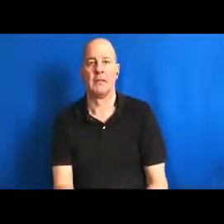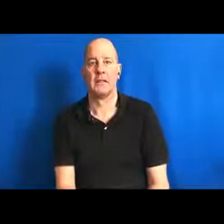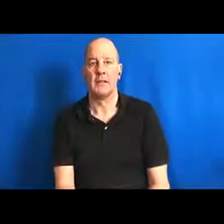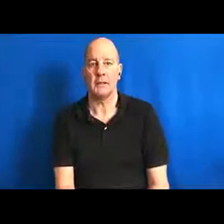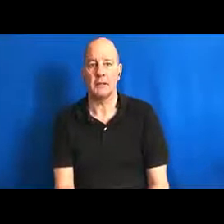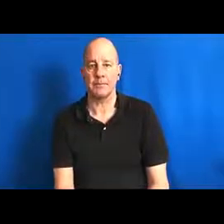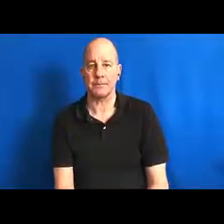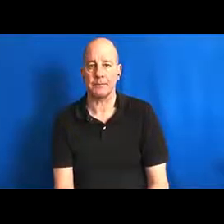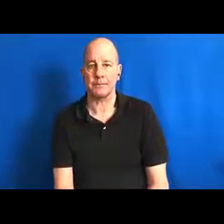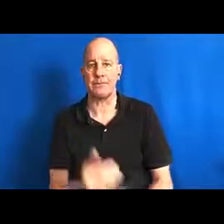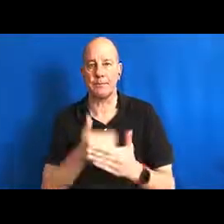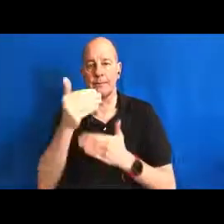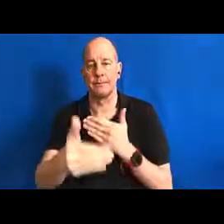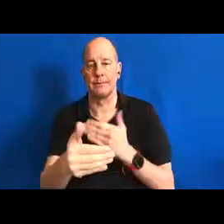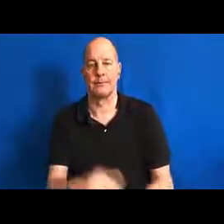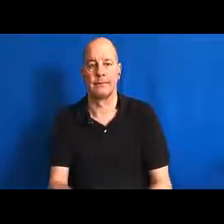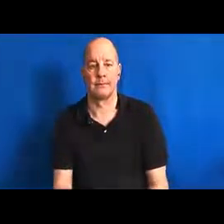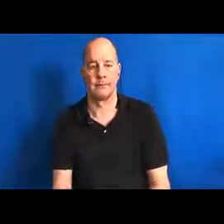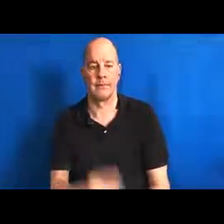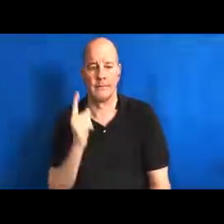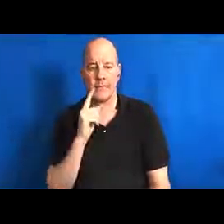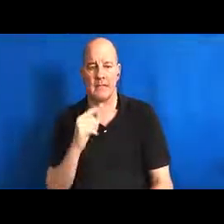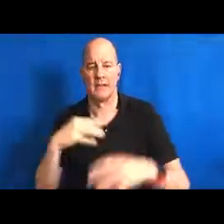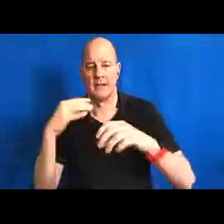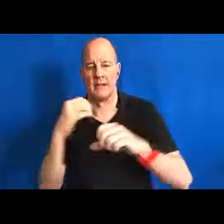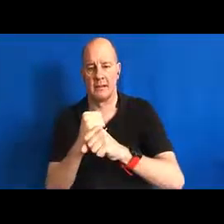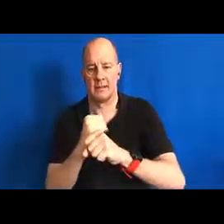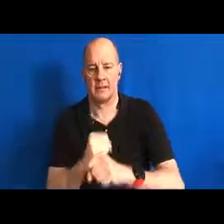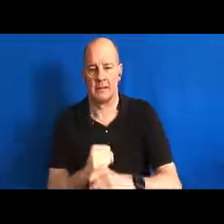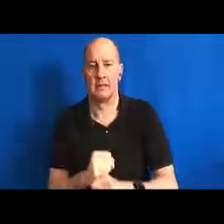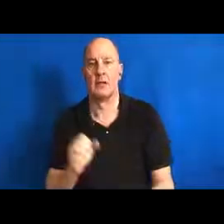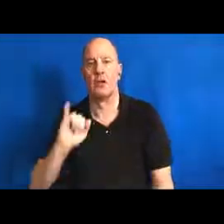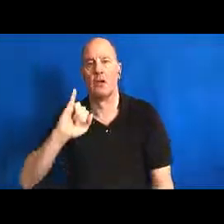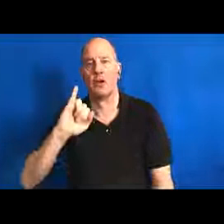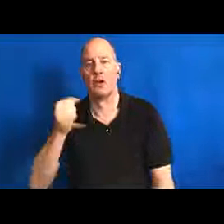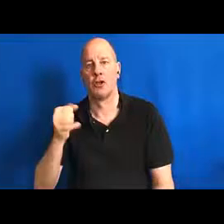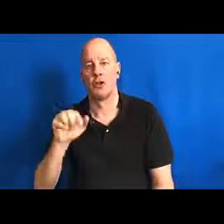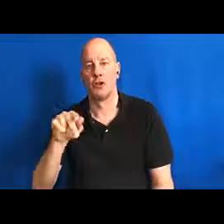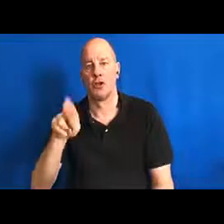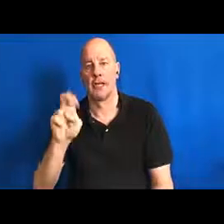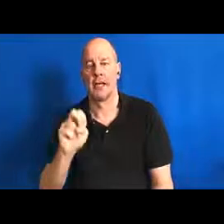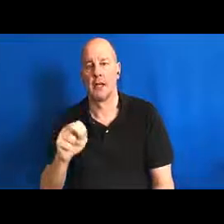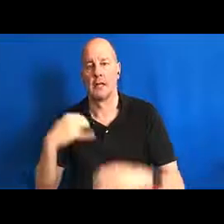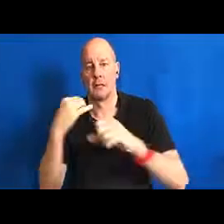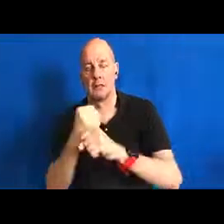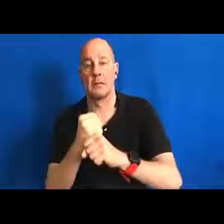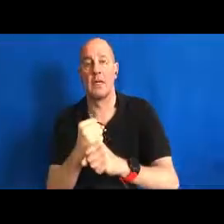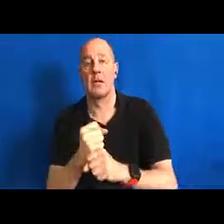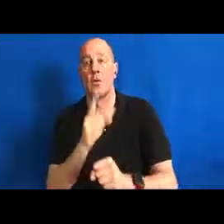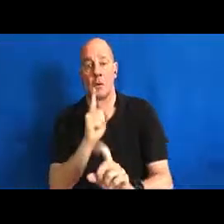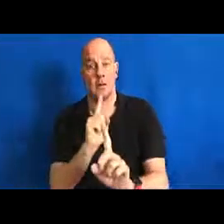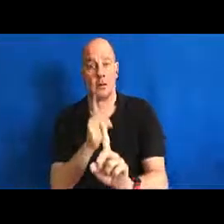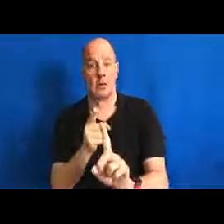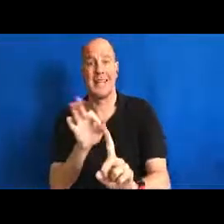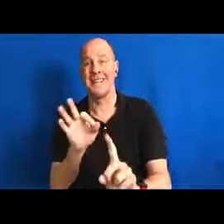The next slide, I think it's like a summation. So Janelle summarized, like it often comes down to if people don't want to